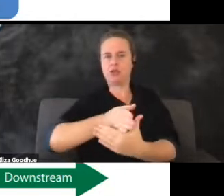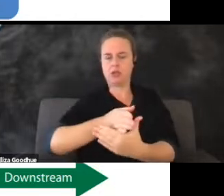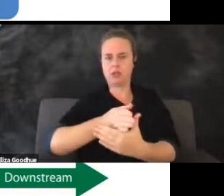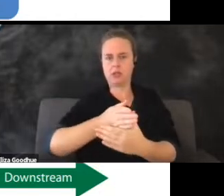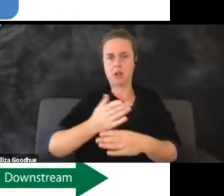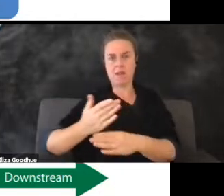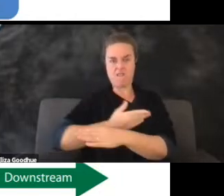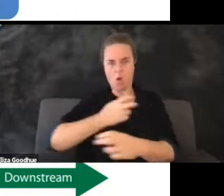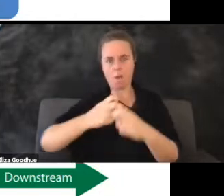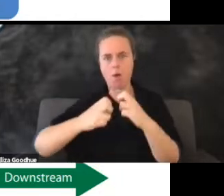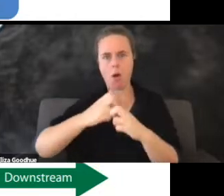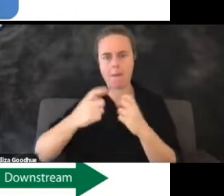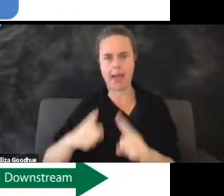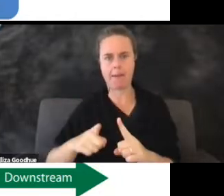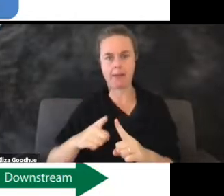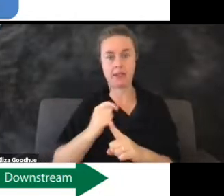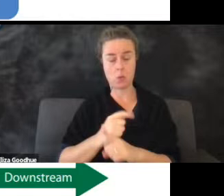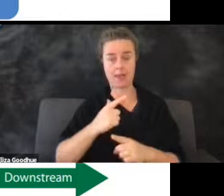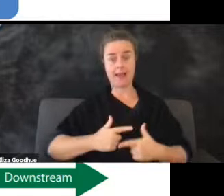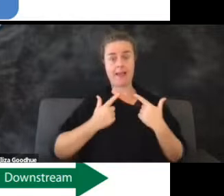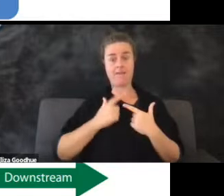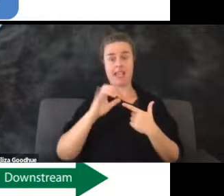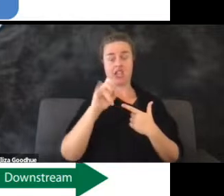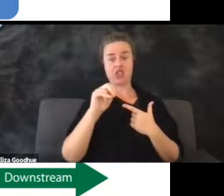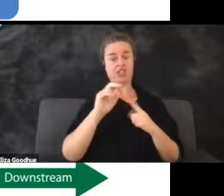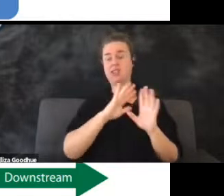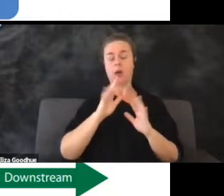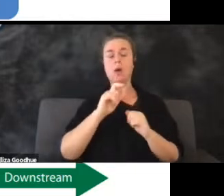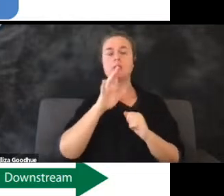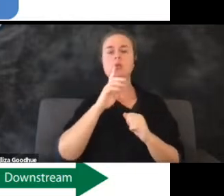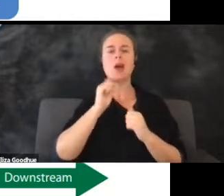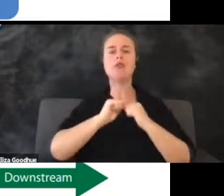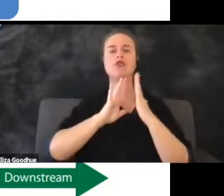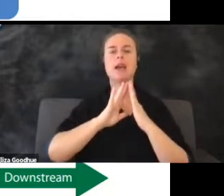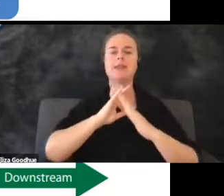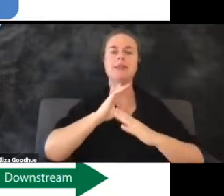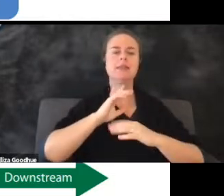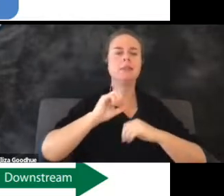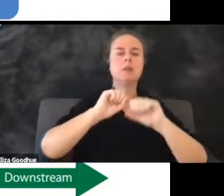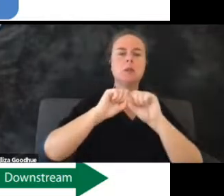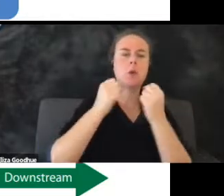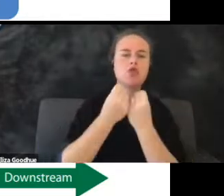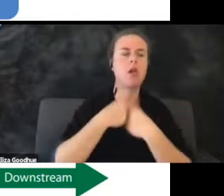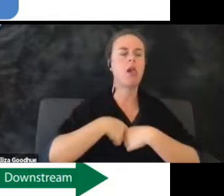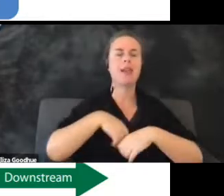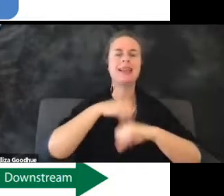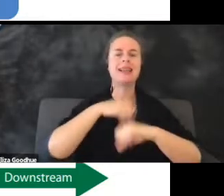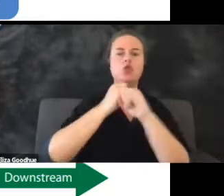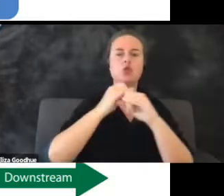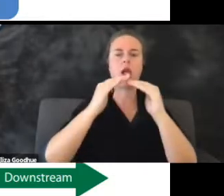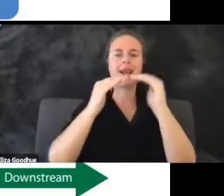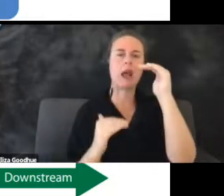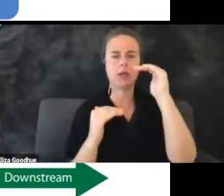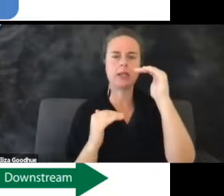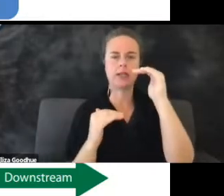living conditions in a community, we actually need to address the social and institutional inequities that exist in our community, either by